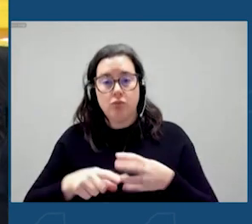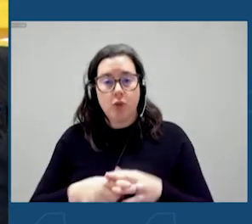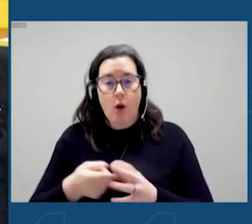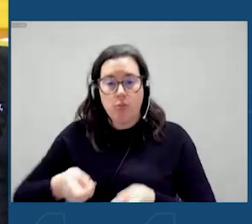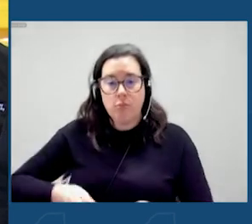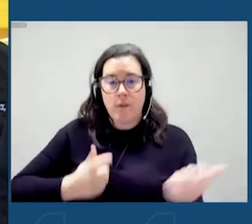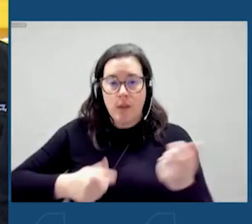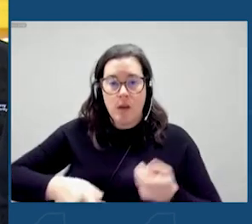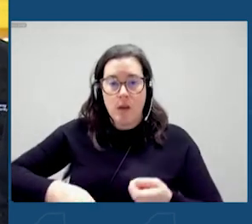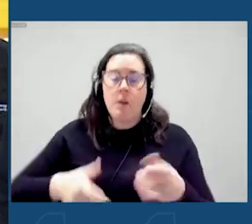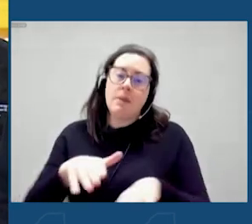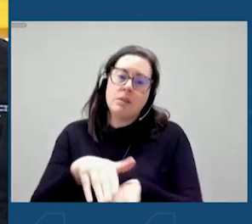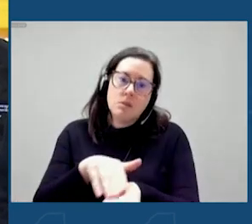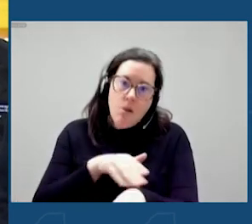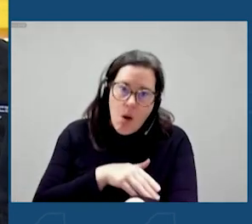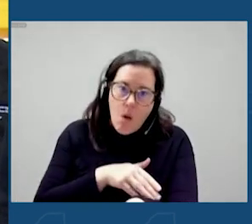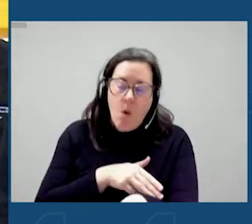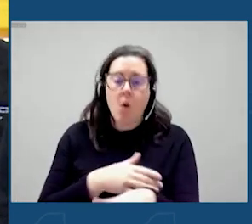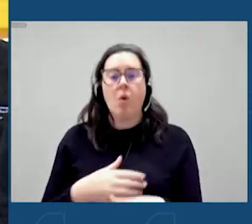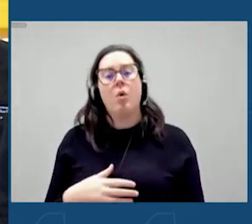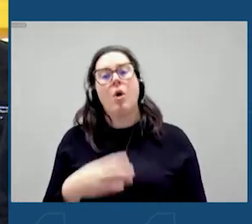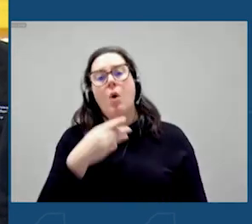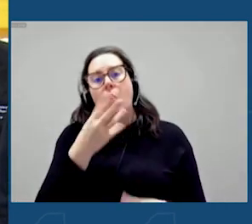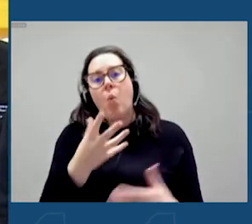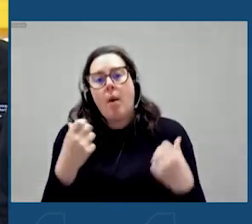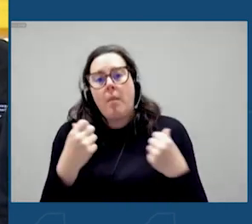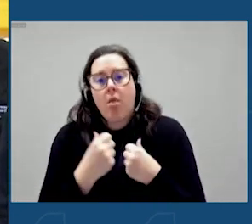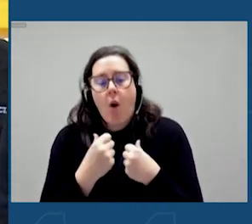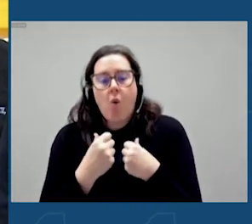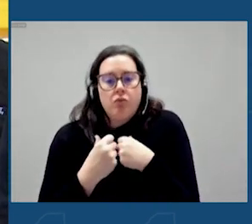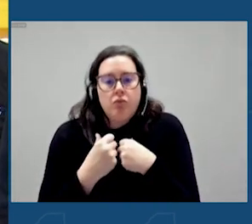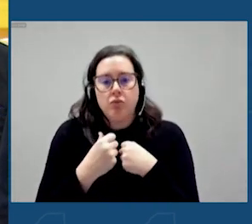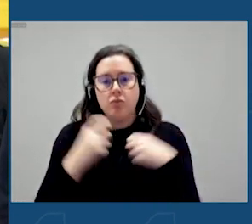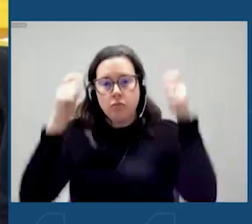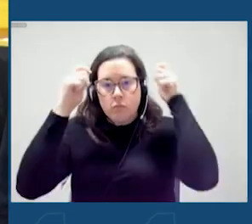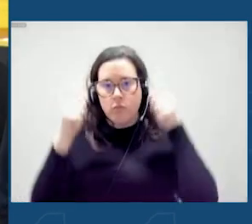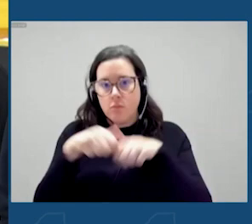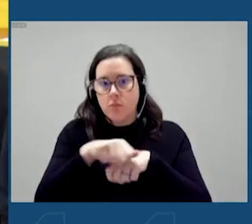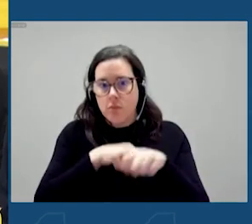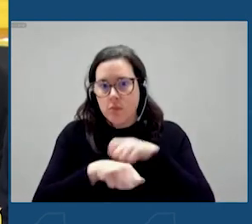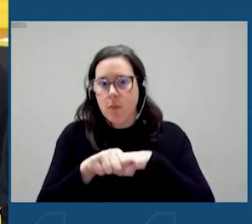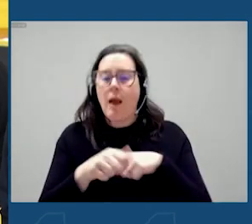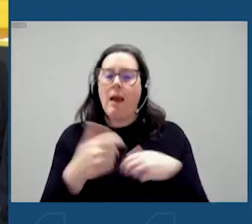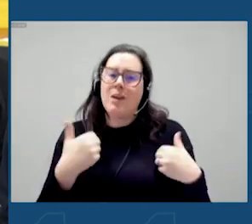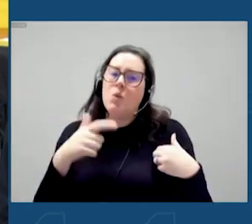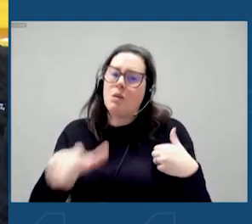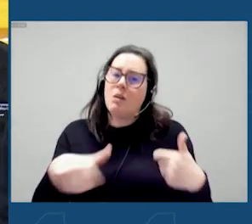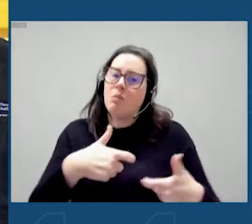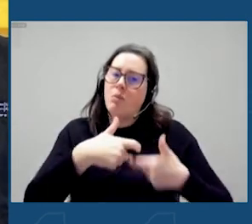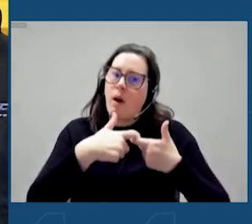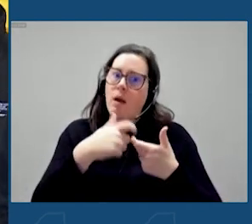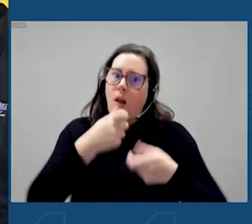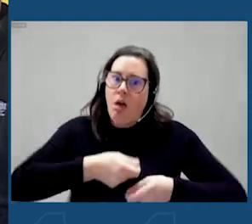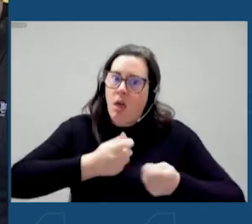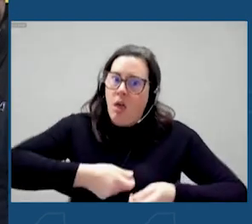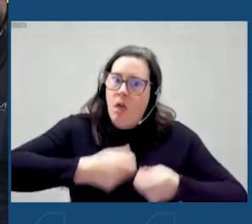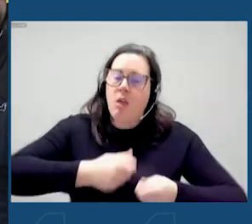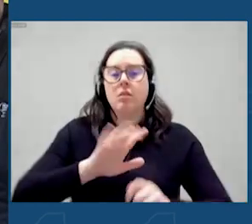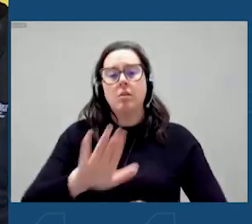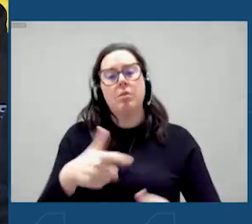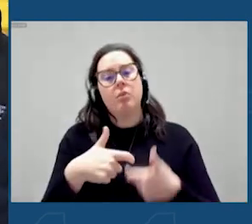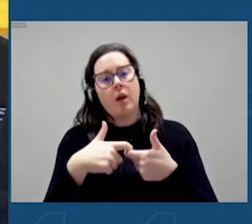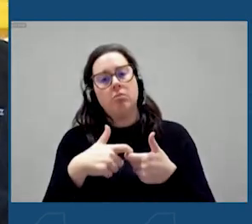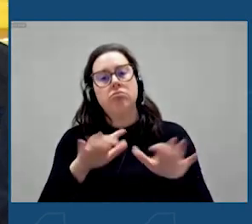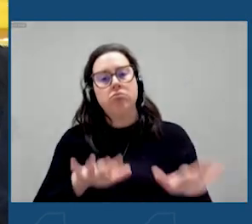slow, wear warm clothing, and take extra breaks. With that, I want to introduce